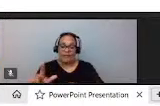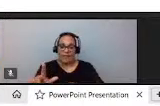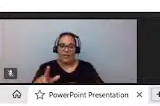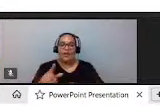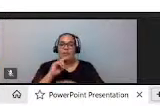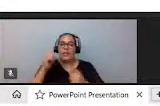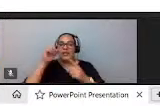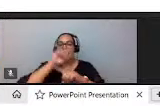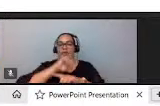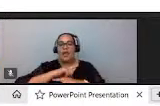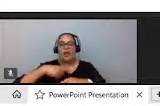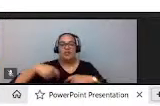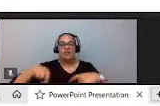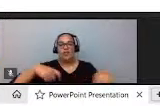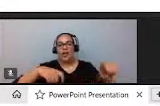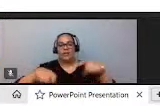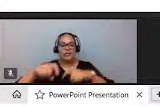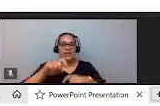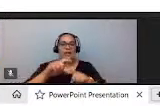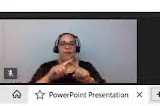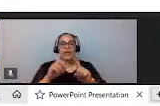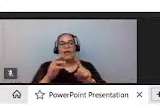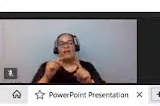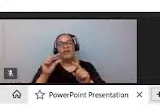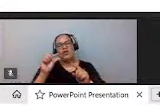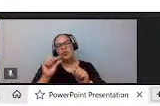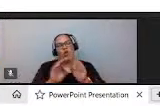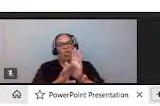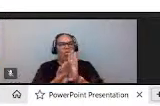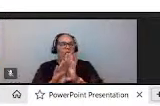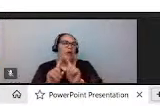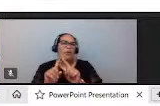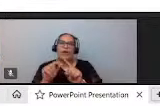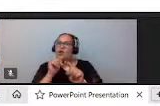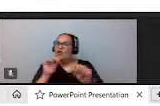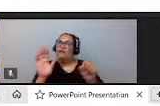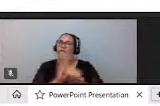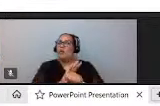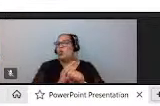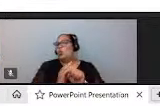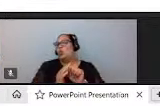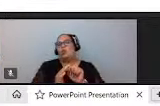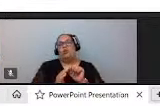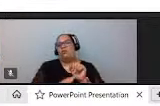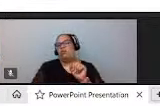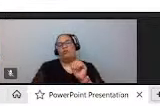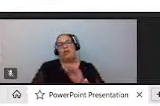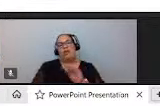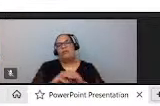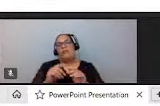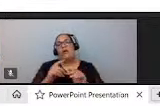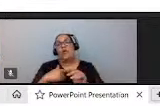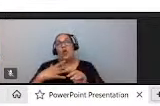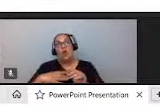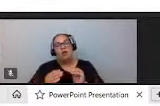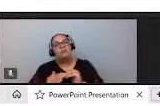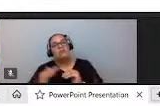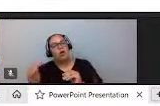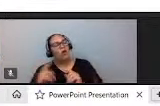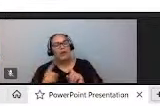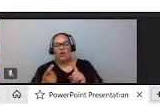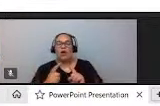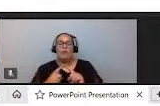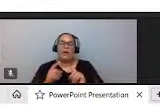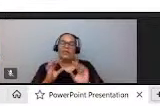and whilst there's been a small increase in that it is not yet to the levels that we desire uh from a port perspective and and we will